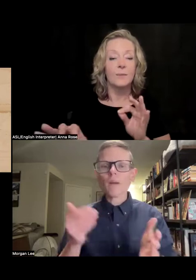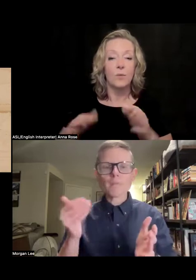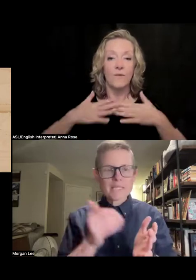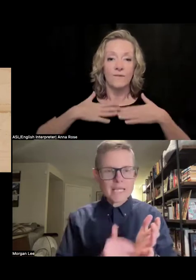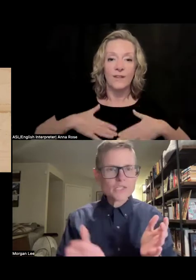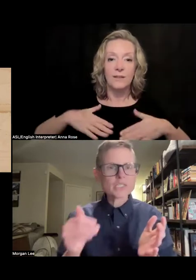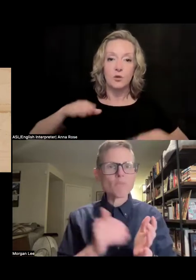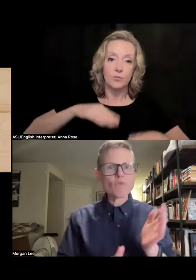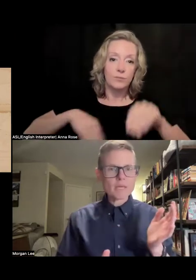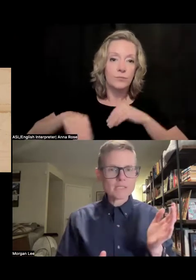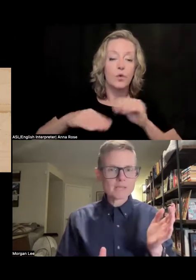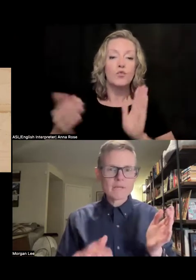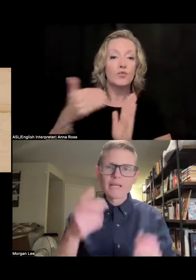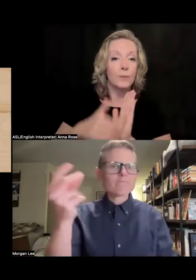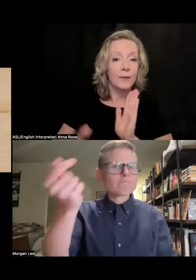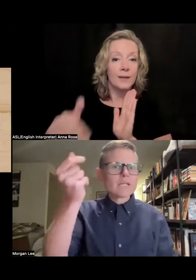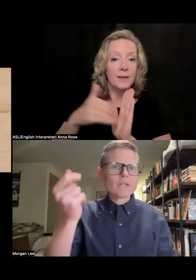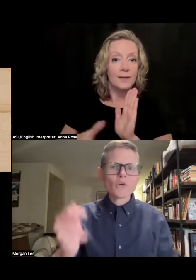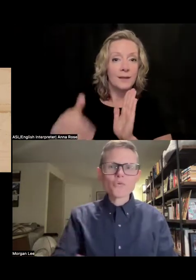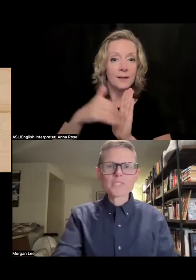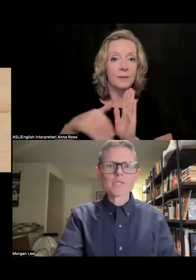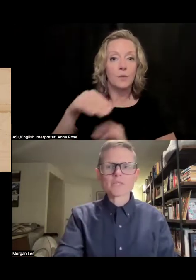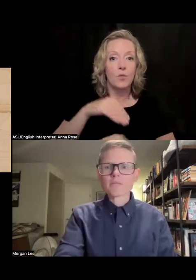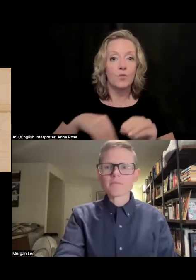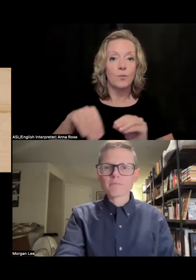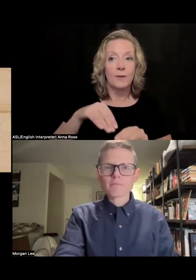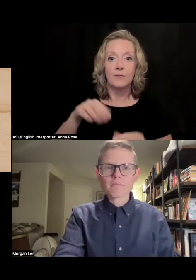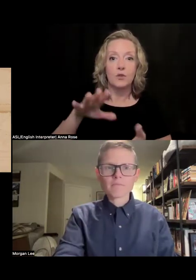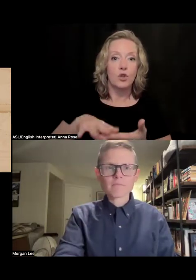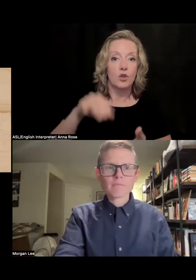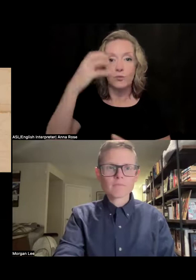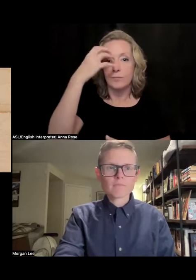physical, repetitious movements learned our regions.